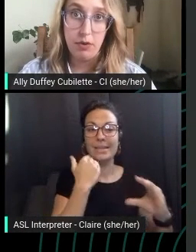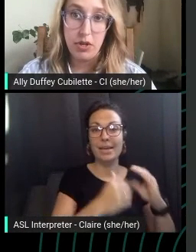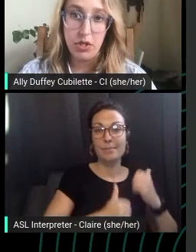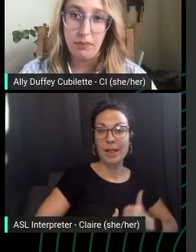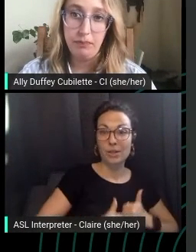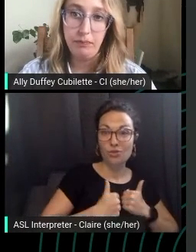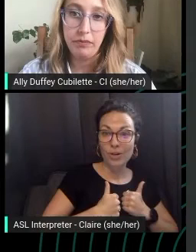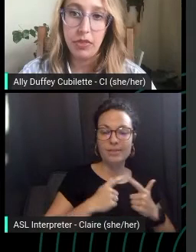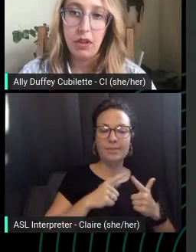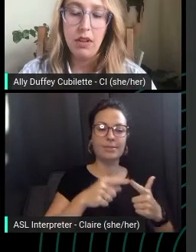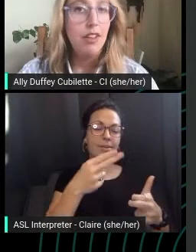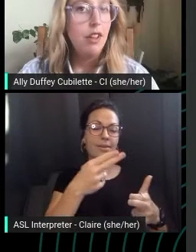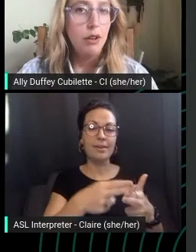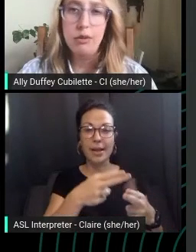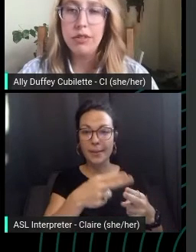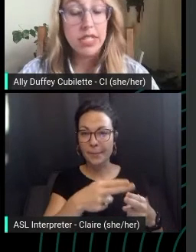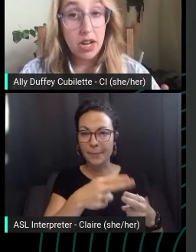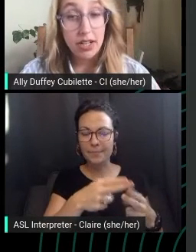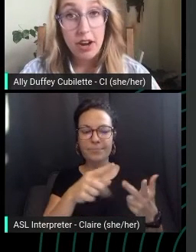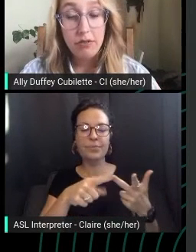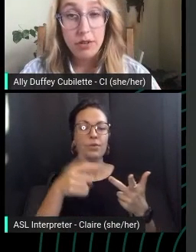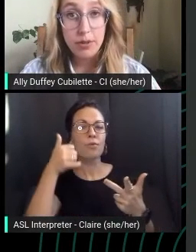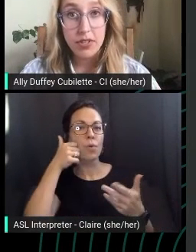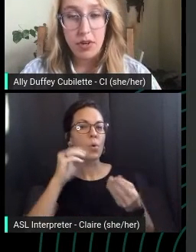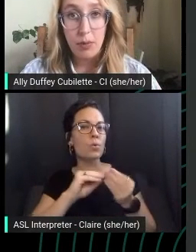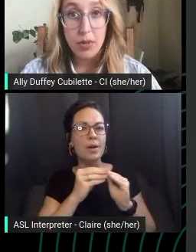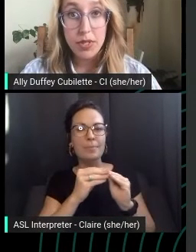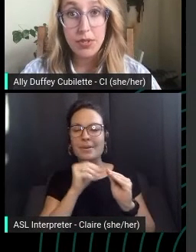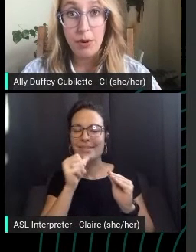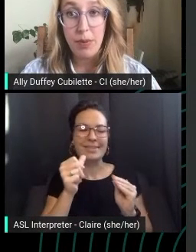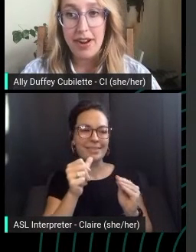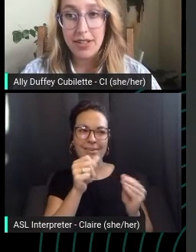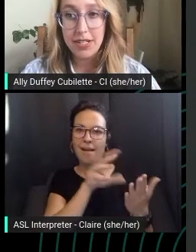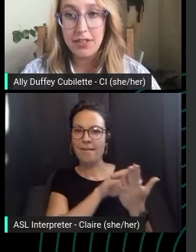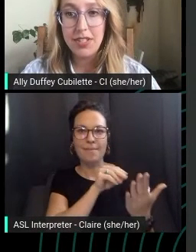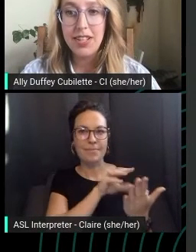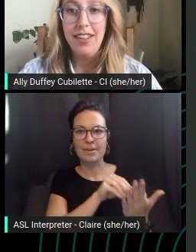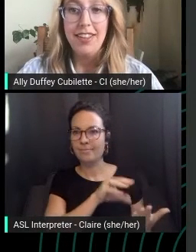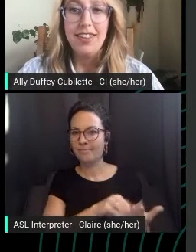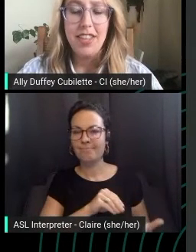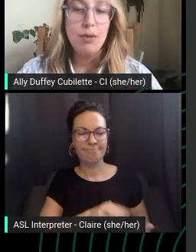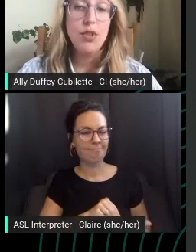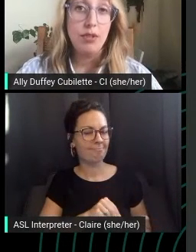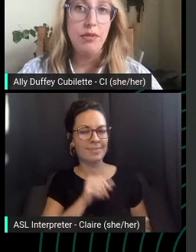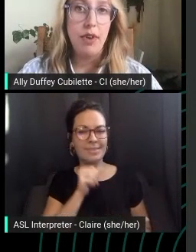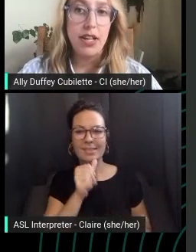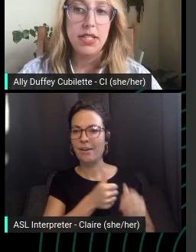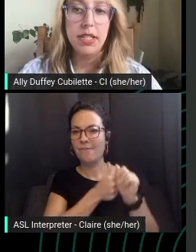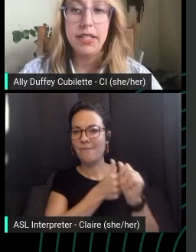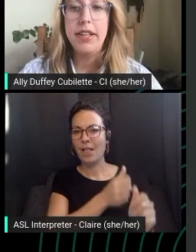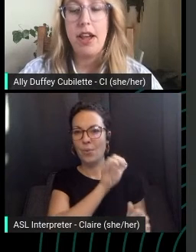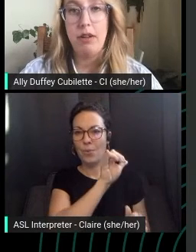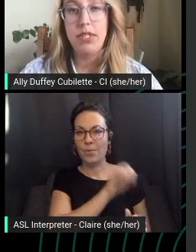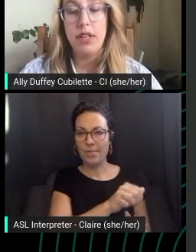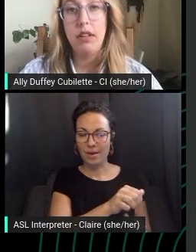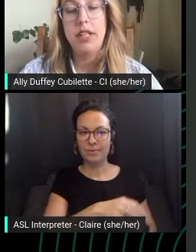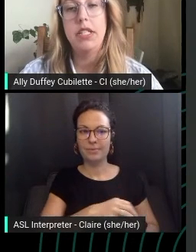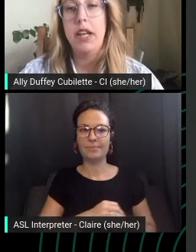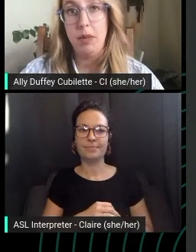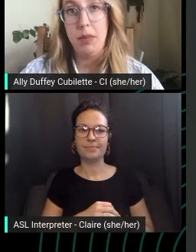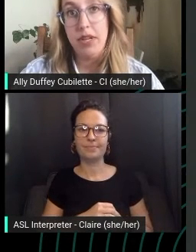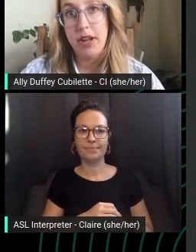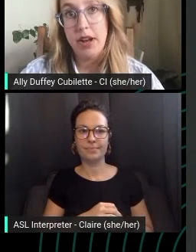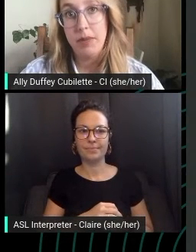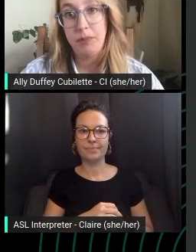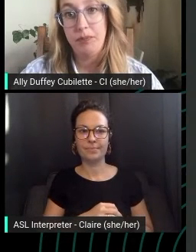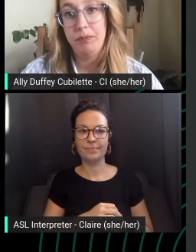sensitive information. Google does not care if you're doing this on purpose or by accident. They reserve the right to delete accounts that collect